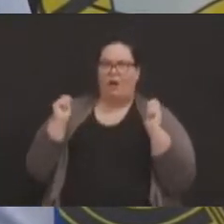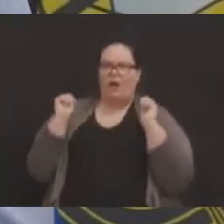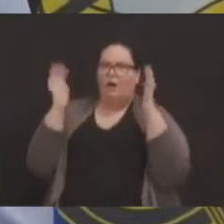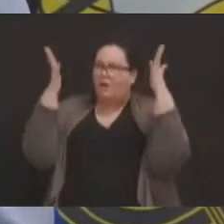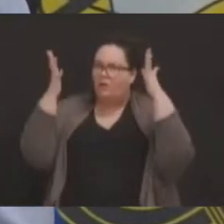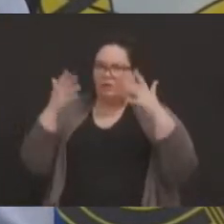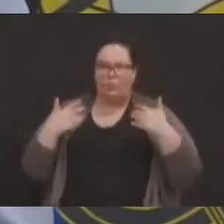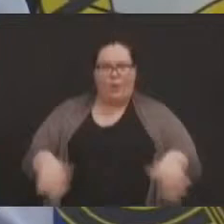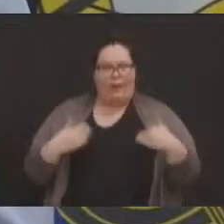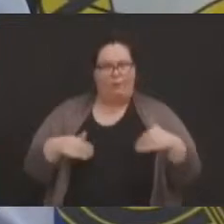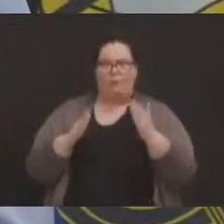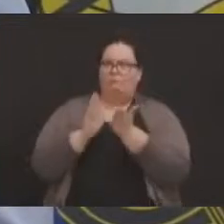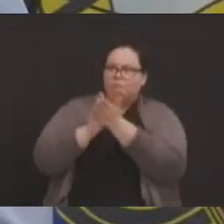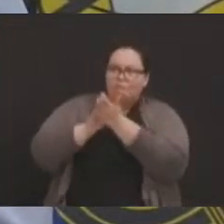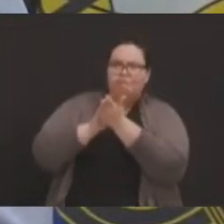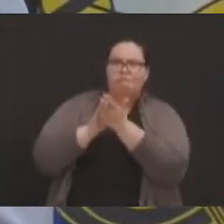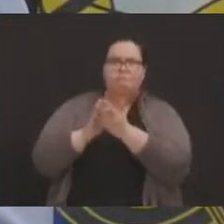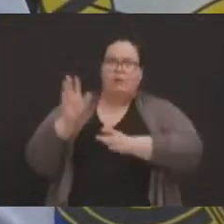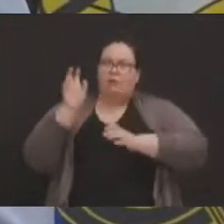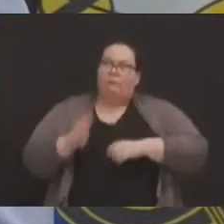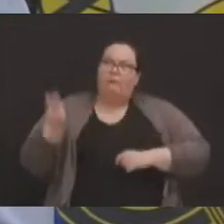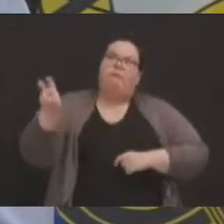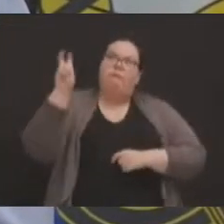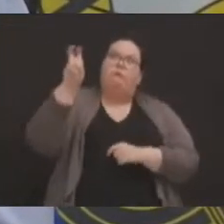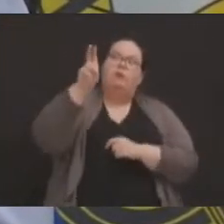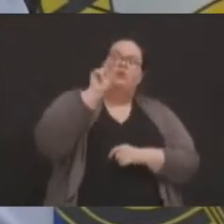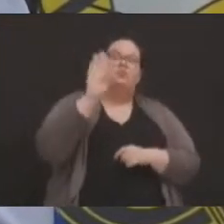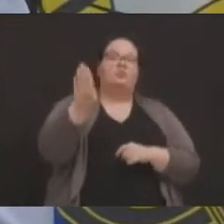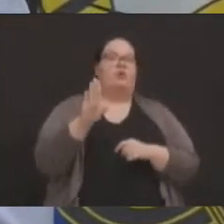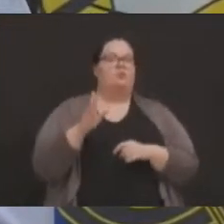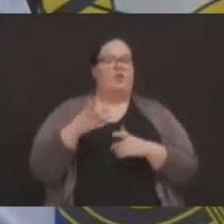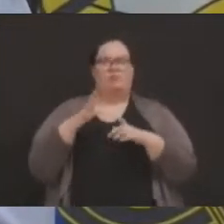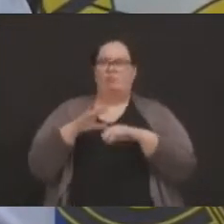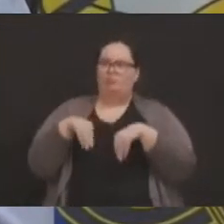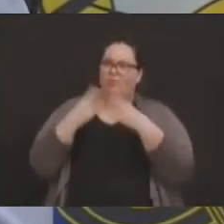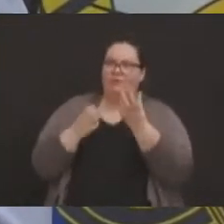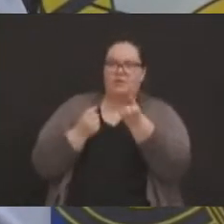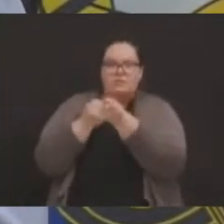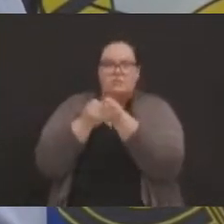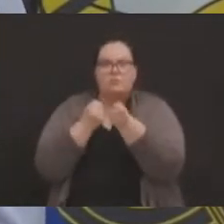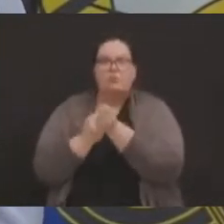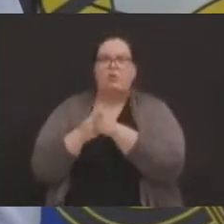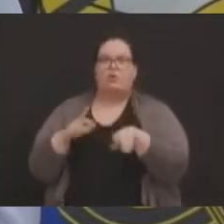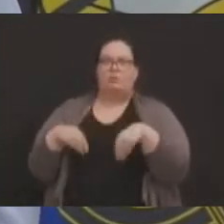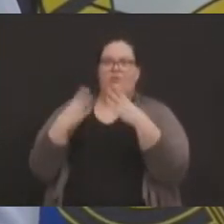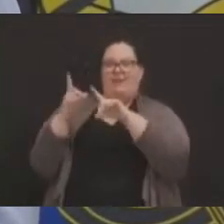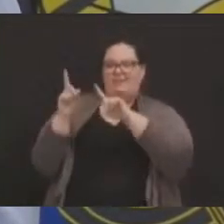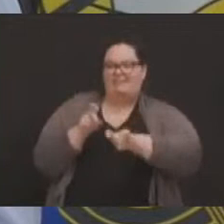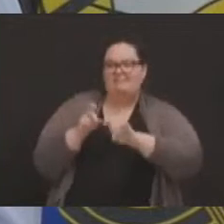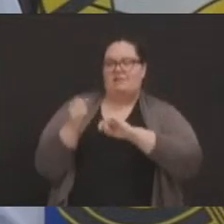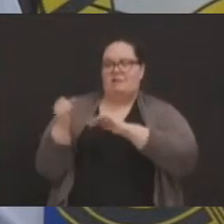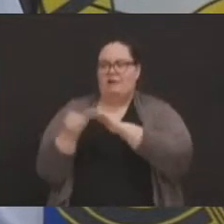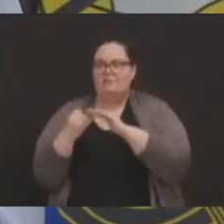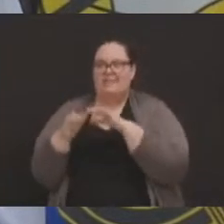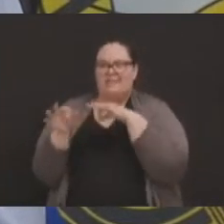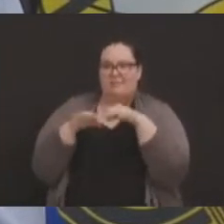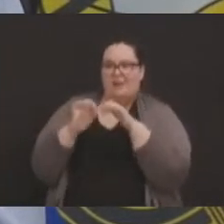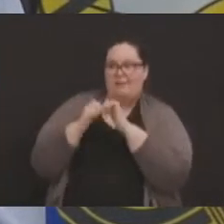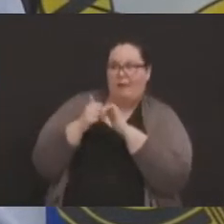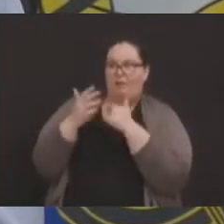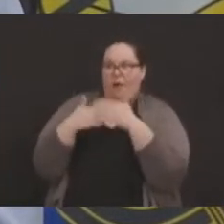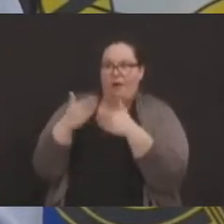isolation for all of these long-term care facilities, adult residential facilities, nursing homes. They are